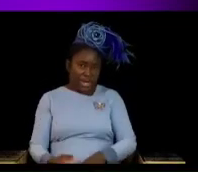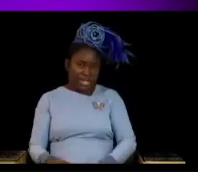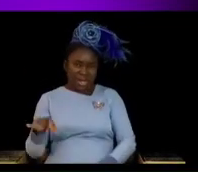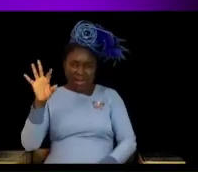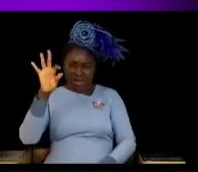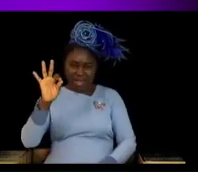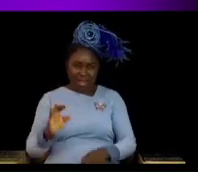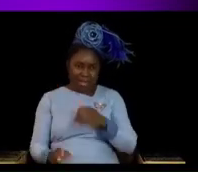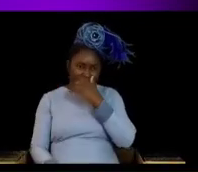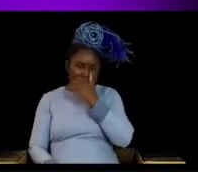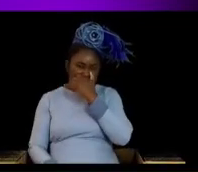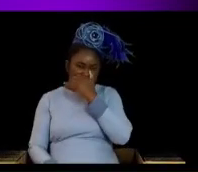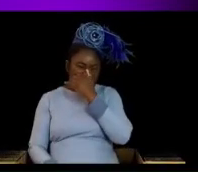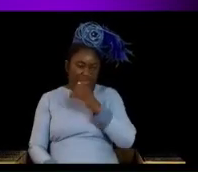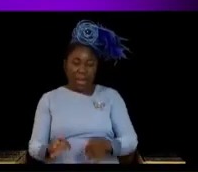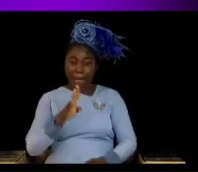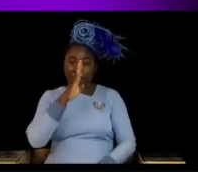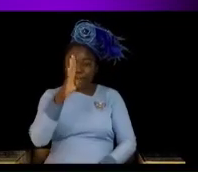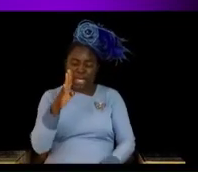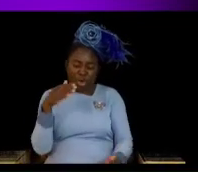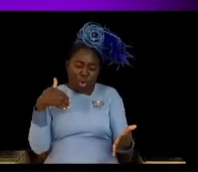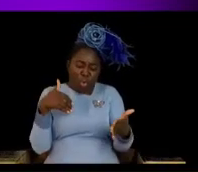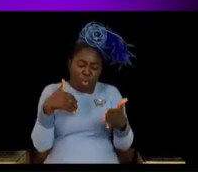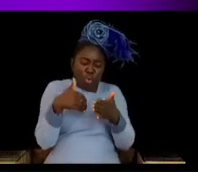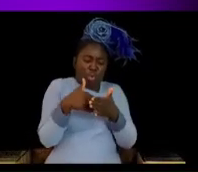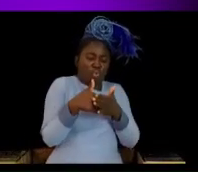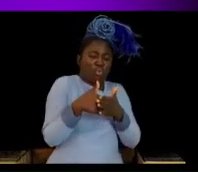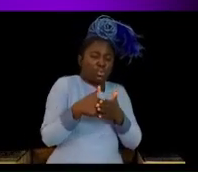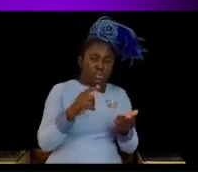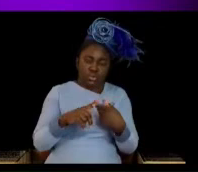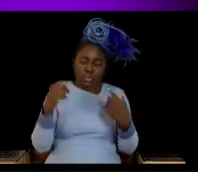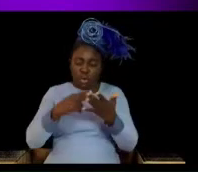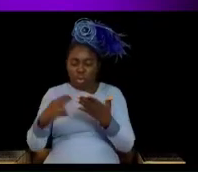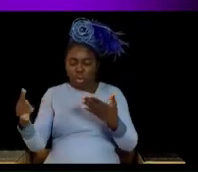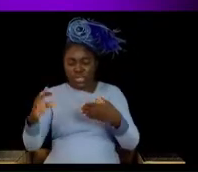Nine, being close to the Holy Spirit.